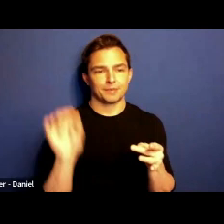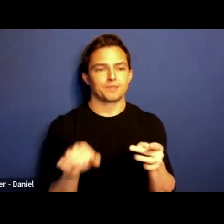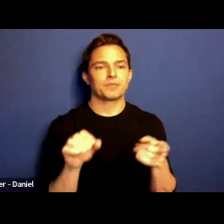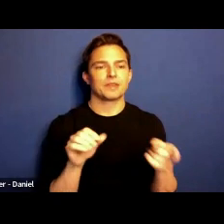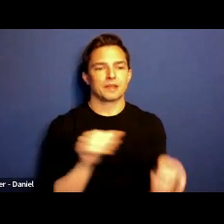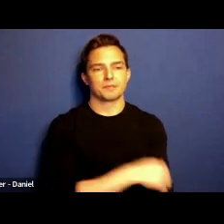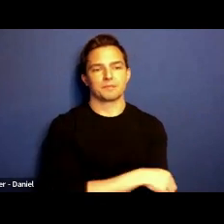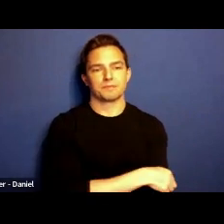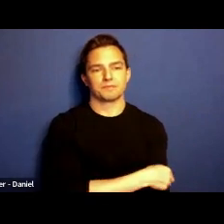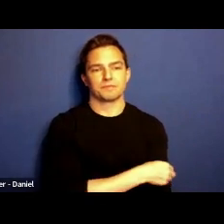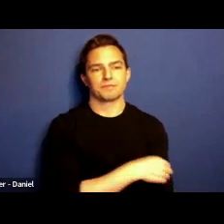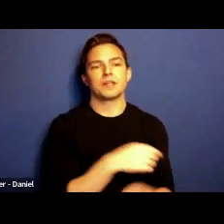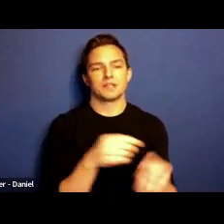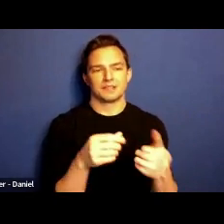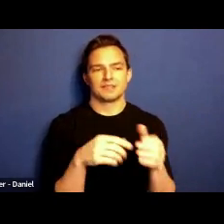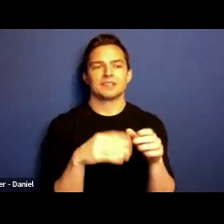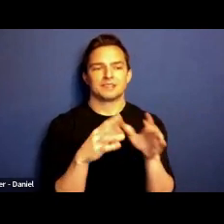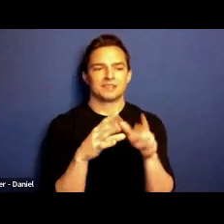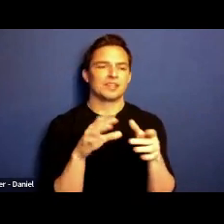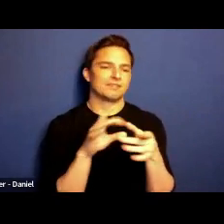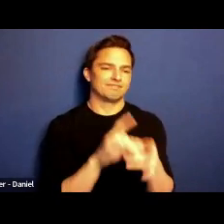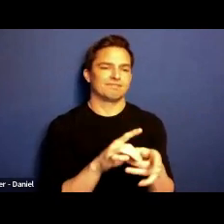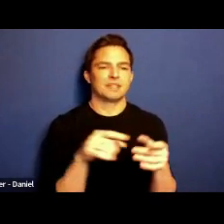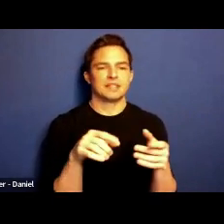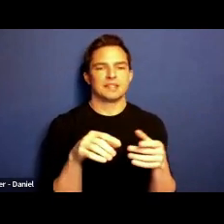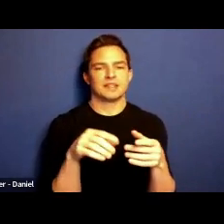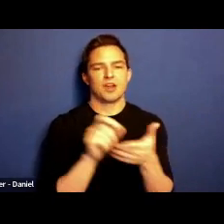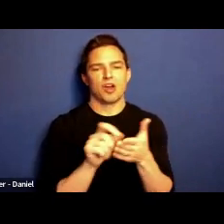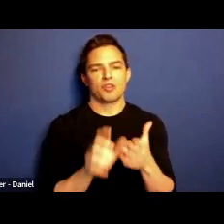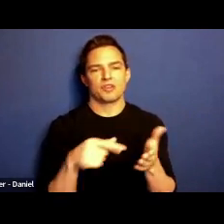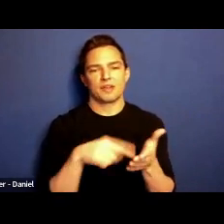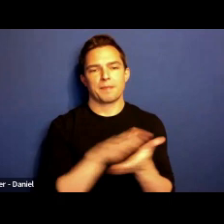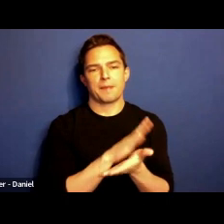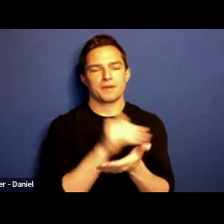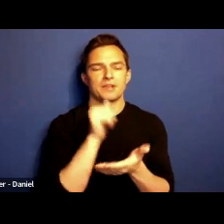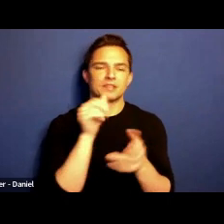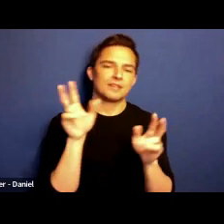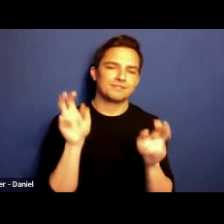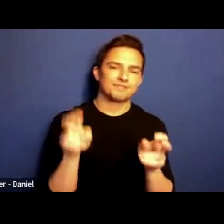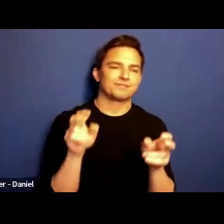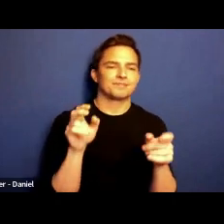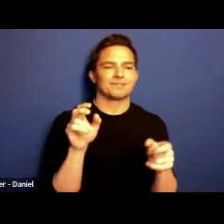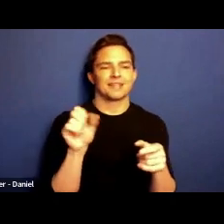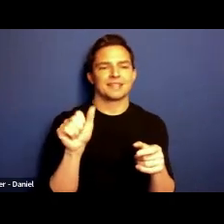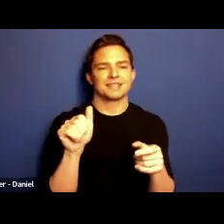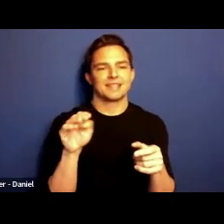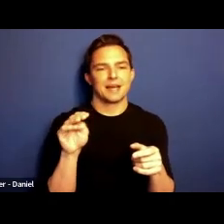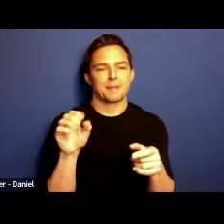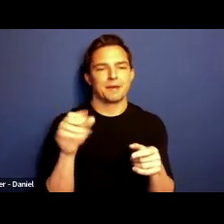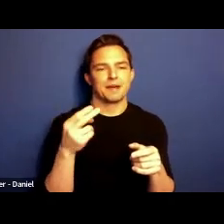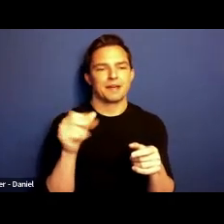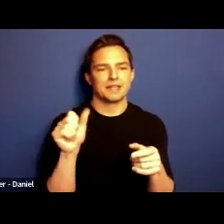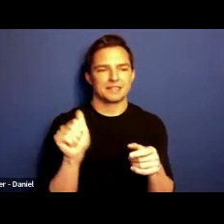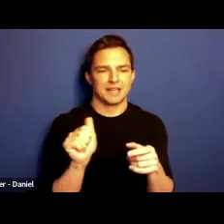the authors of this paper. They're not necessarily SAMHSA's or the Federal Health and Human Services Department.